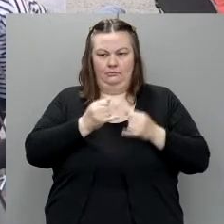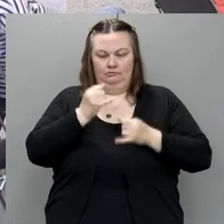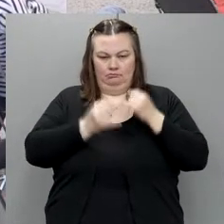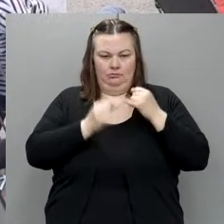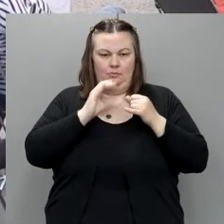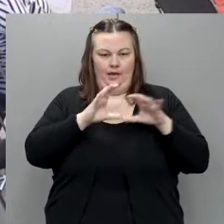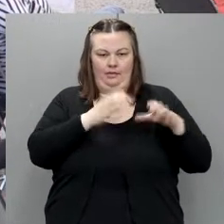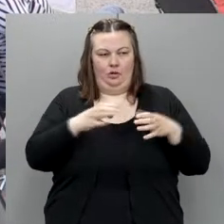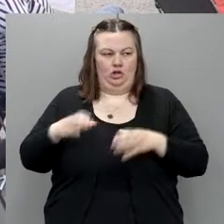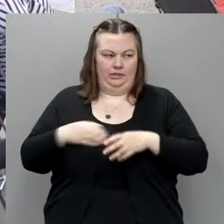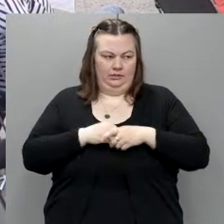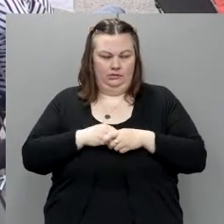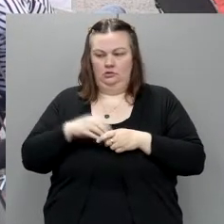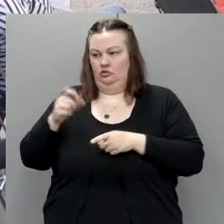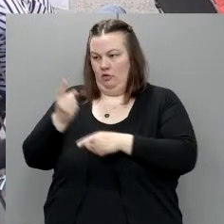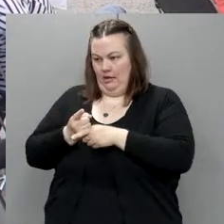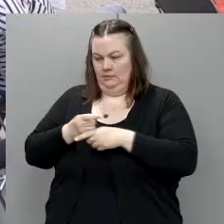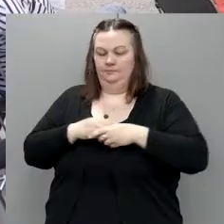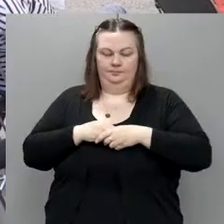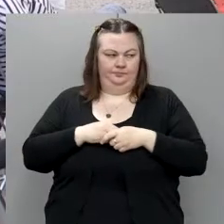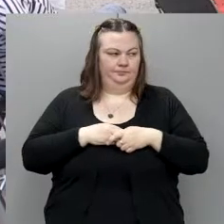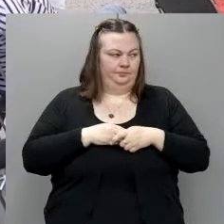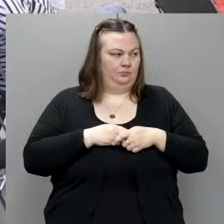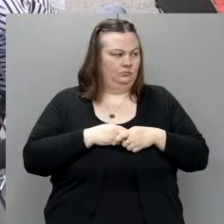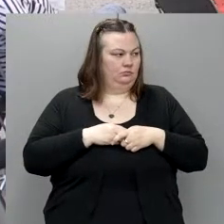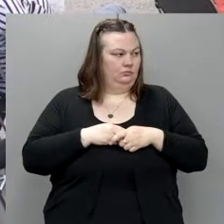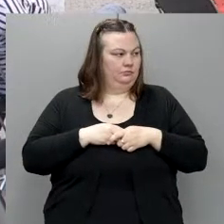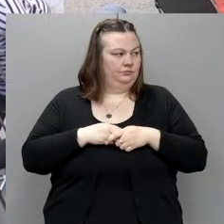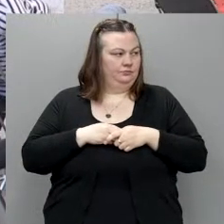the parties. Correct.